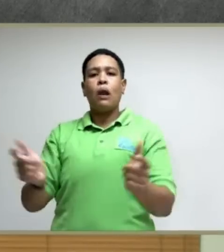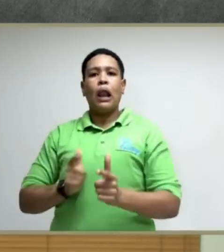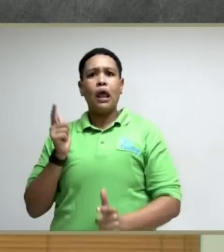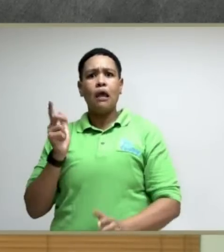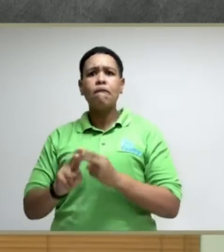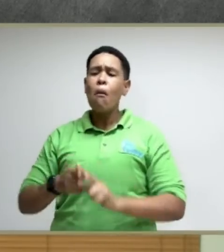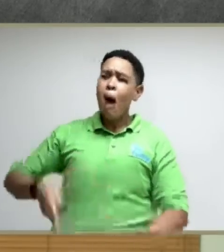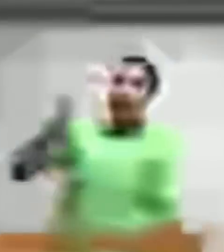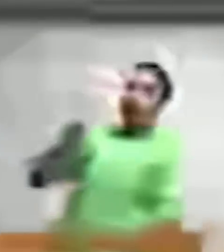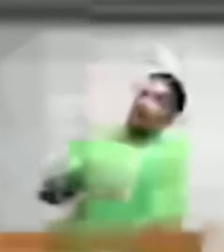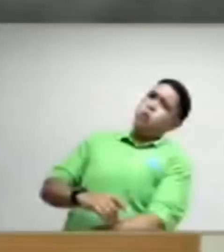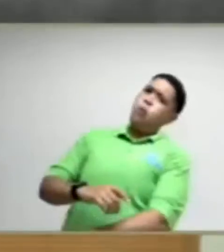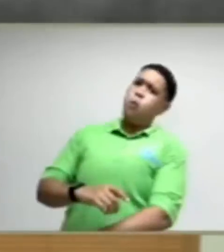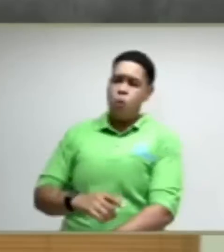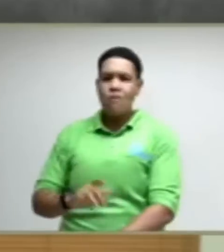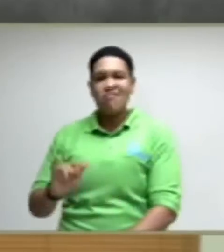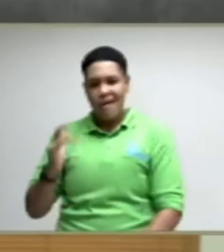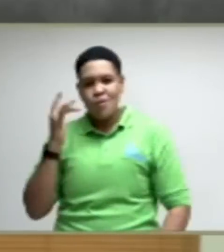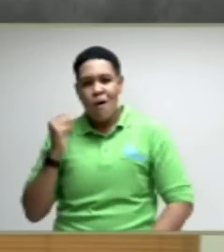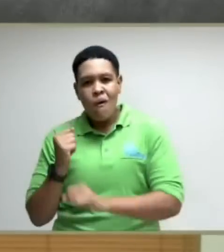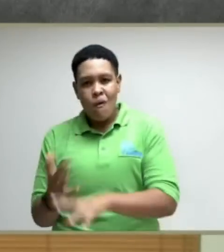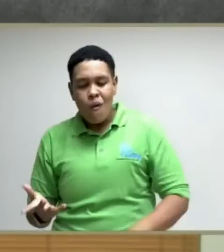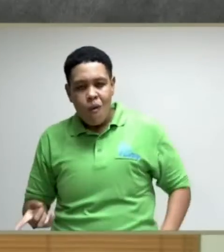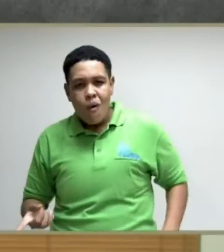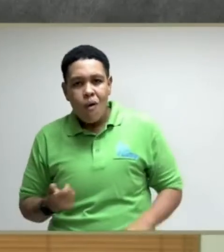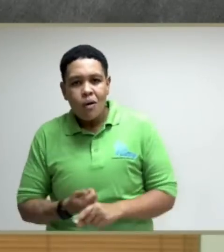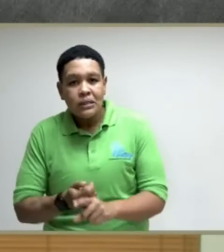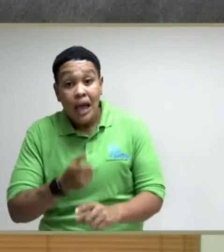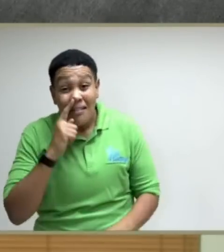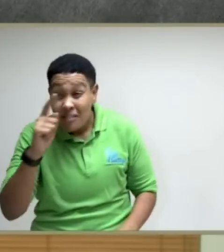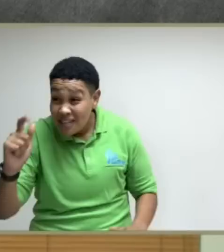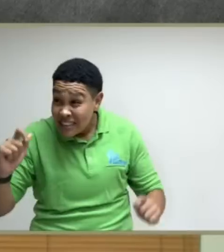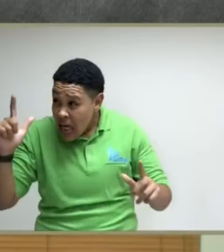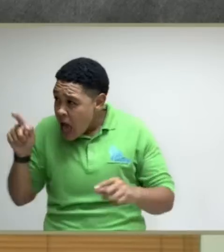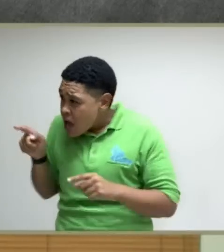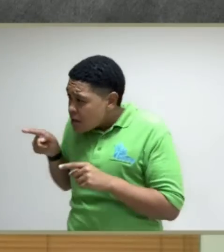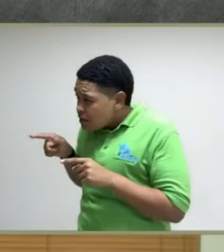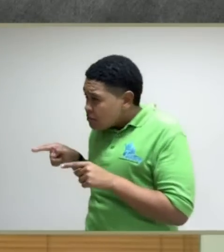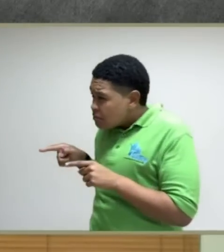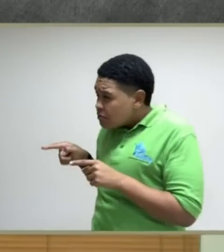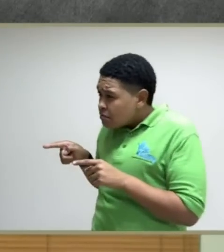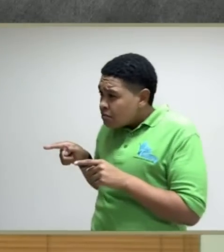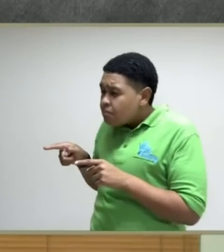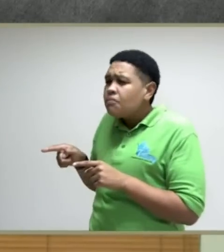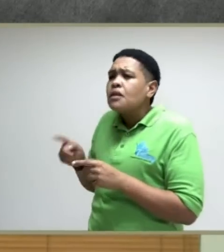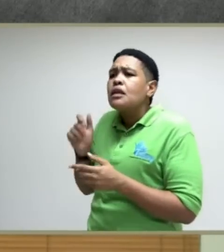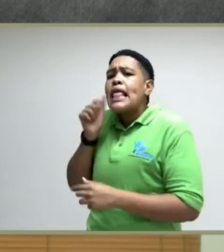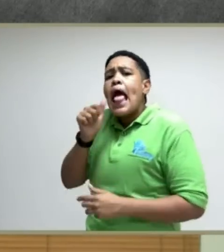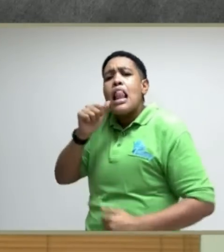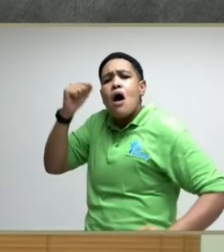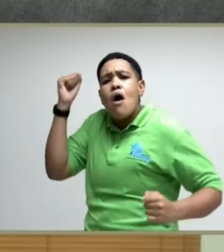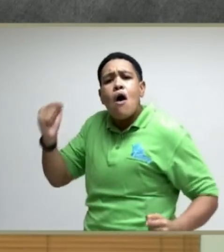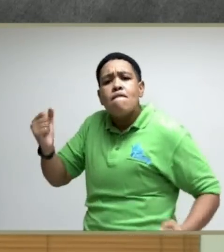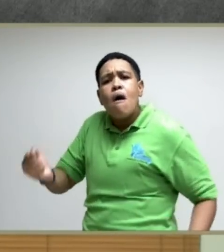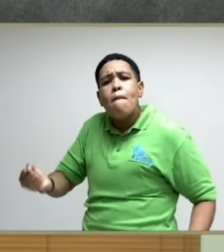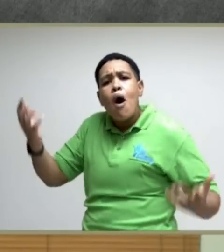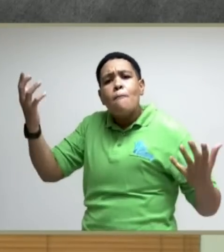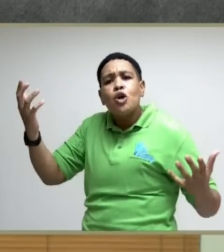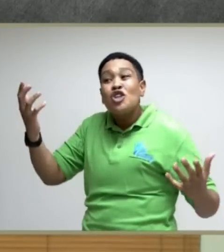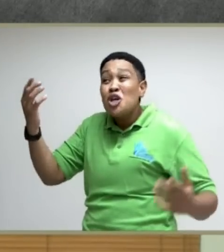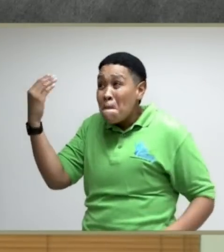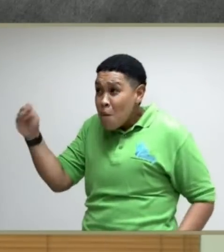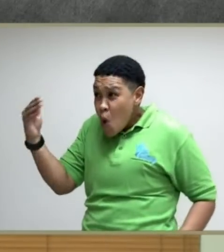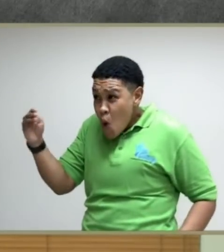Now, this slide gives us the number of cases that we confirm each day, and this is what is in the